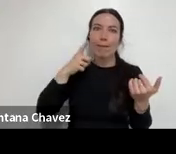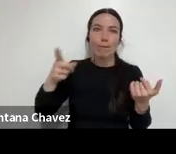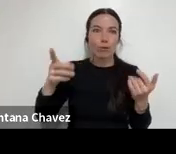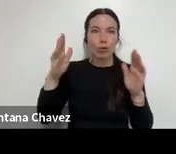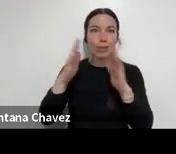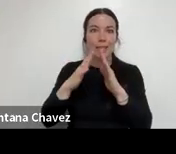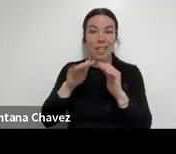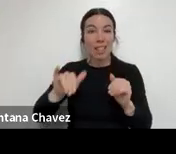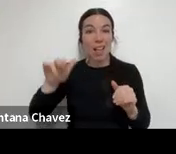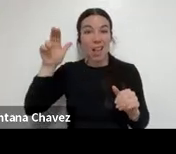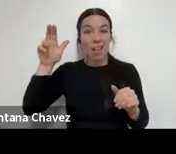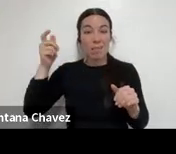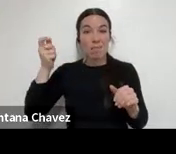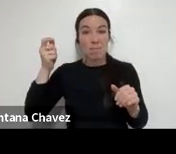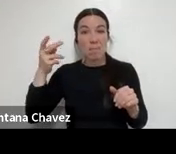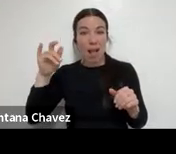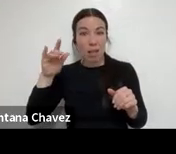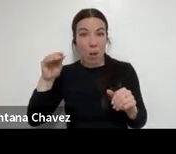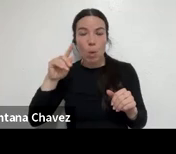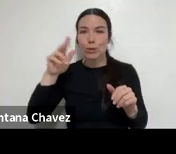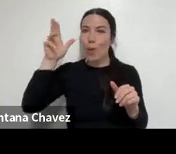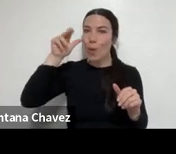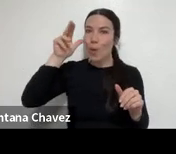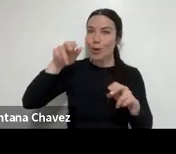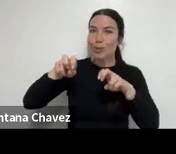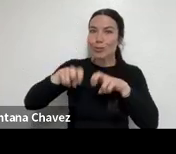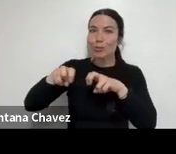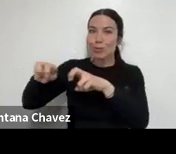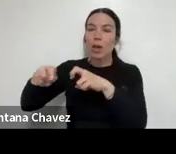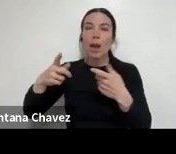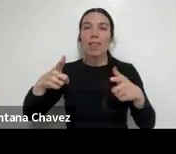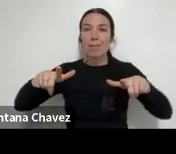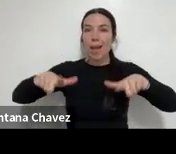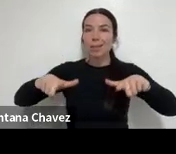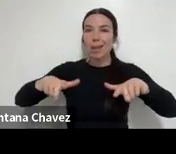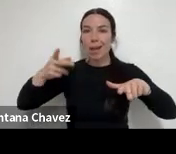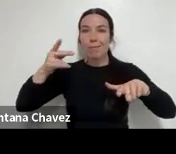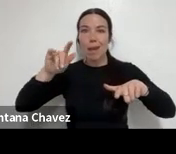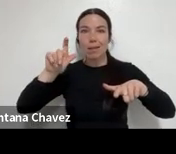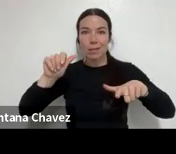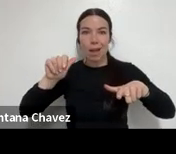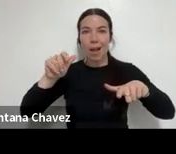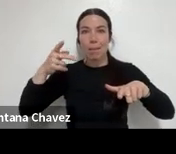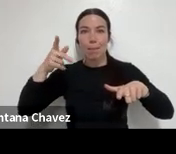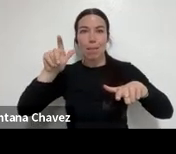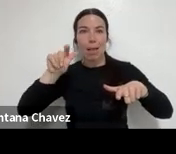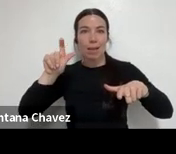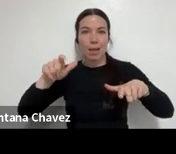race in the central piazza. So if you just let me